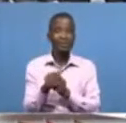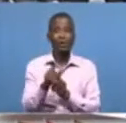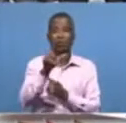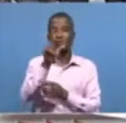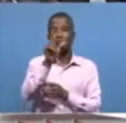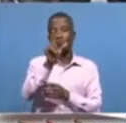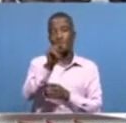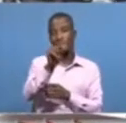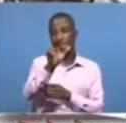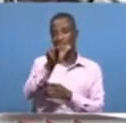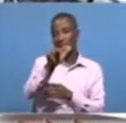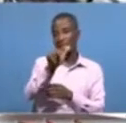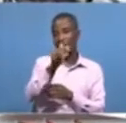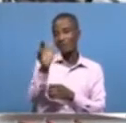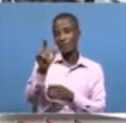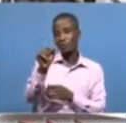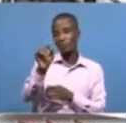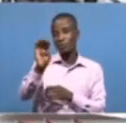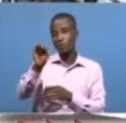2013-2014,